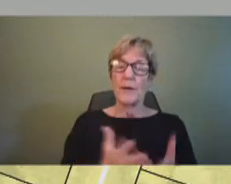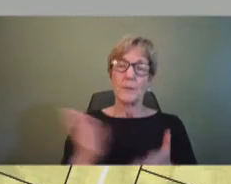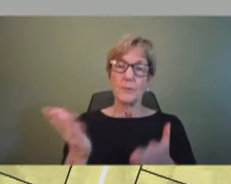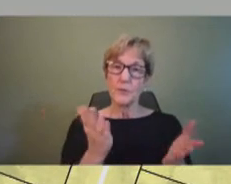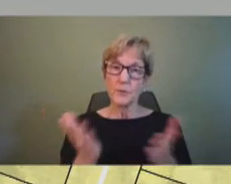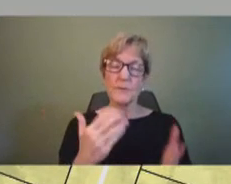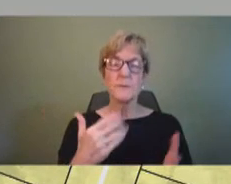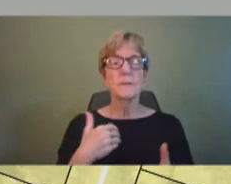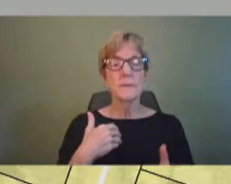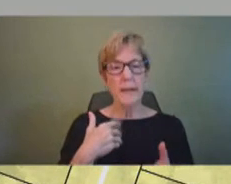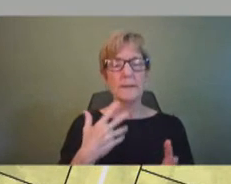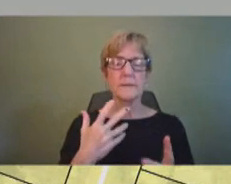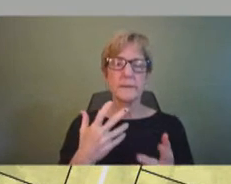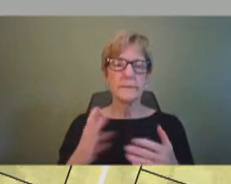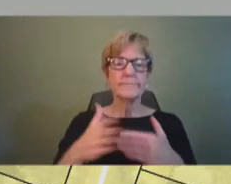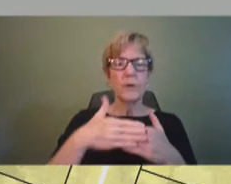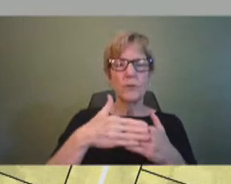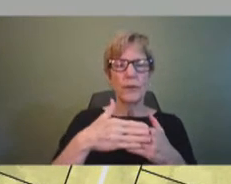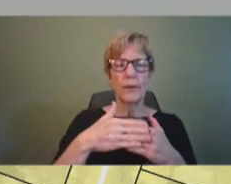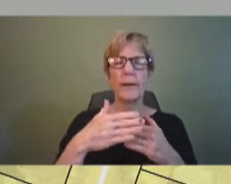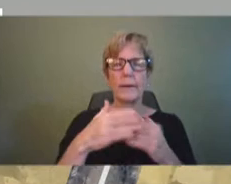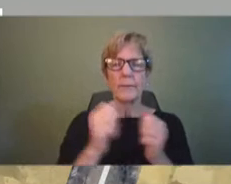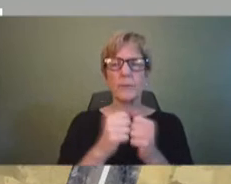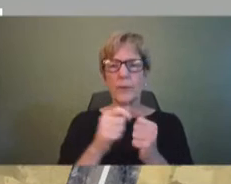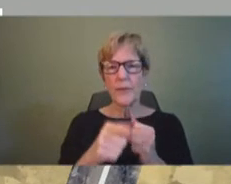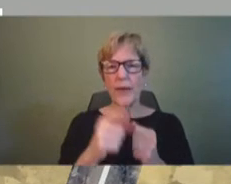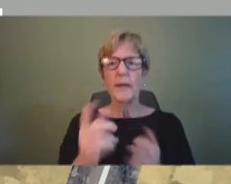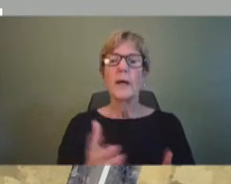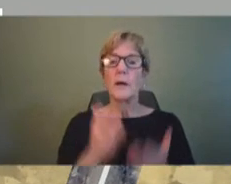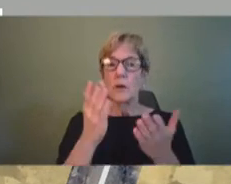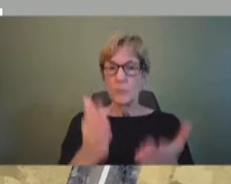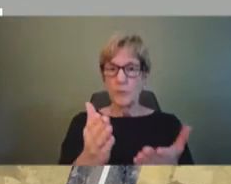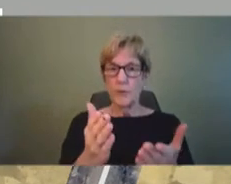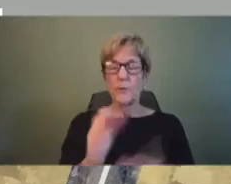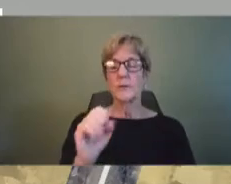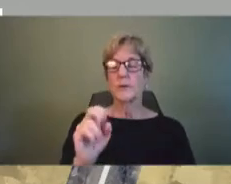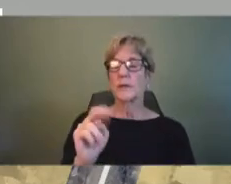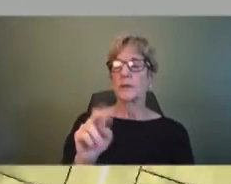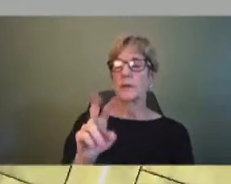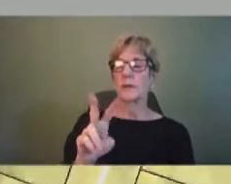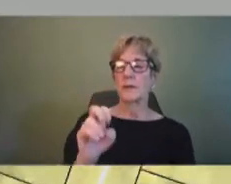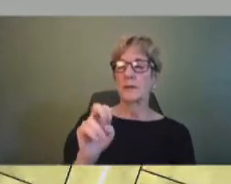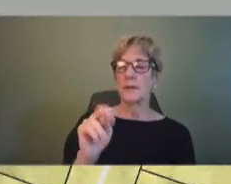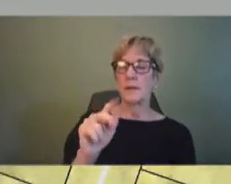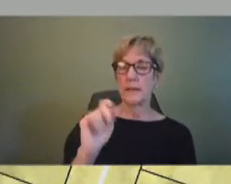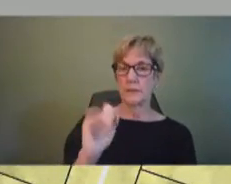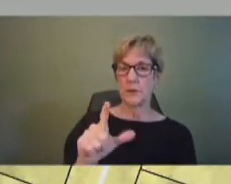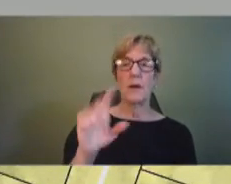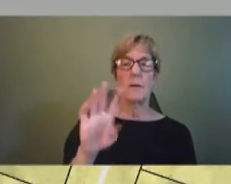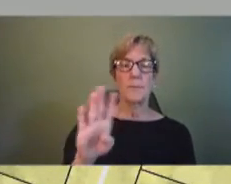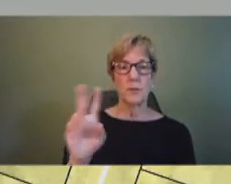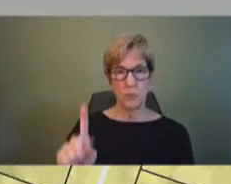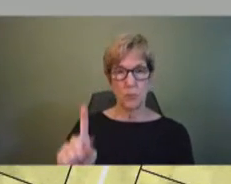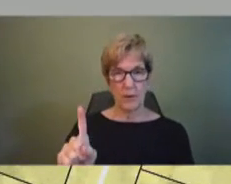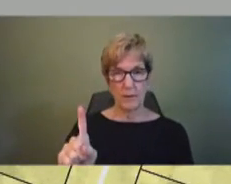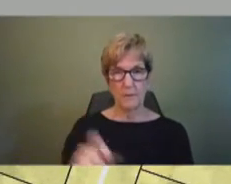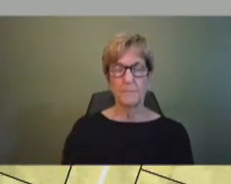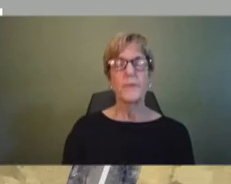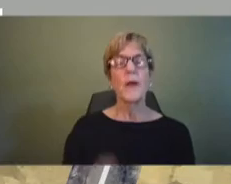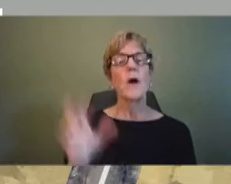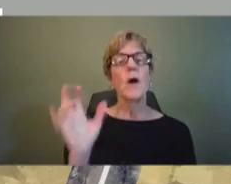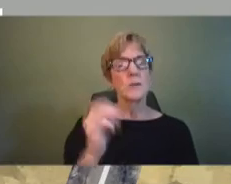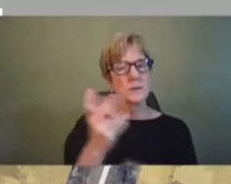a pet overlay uh with that the proposed zoning is a conventional it's B1 uh with that pet overlay also